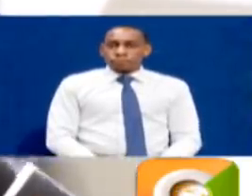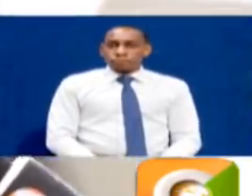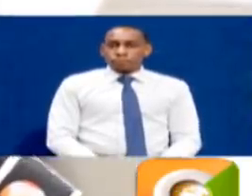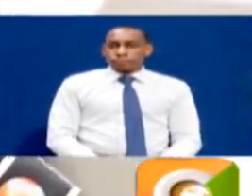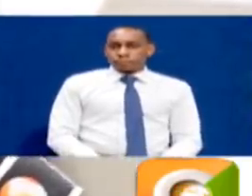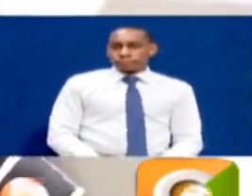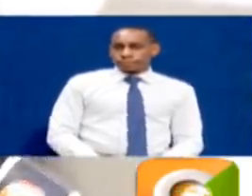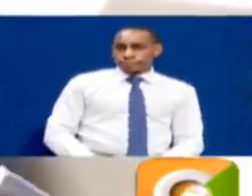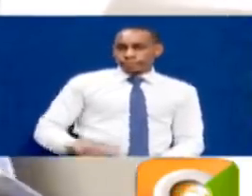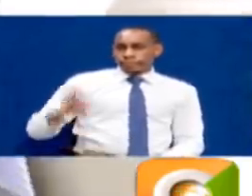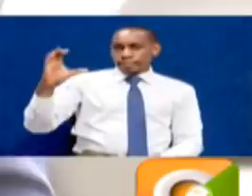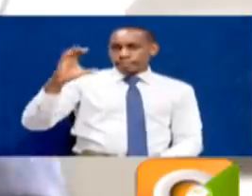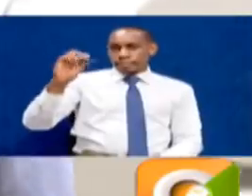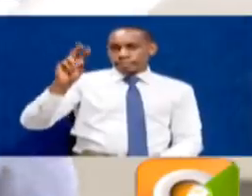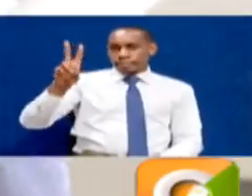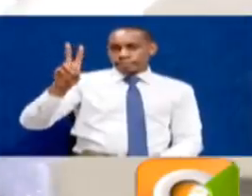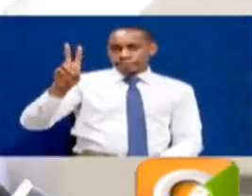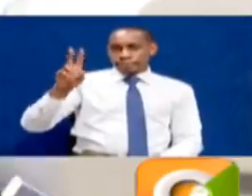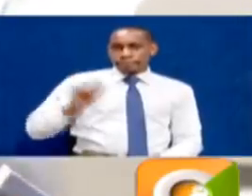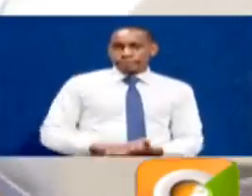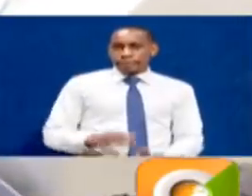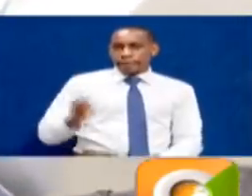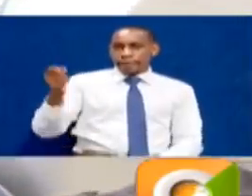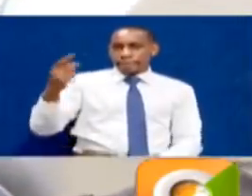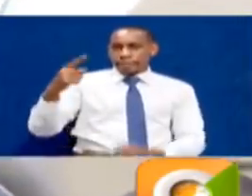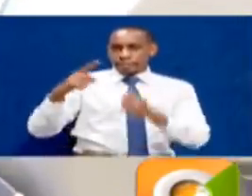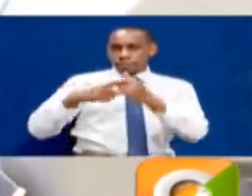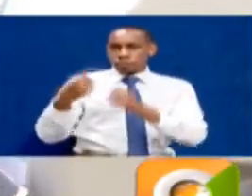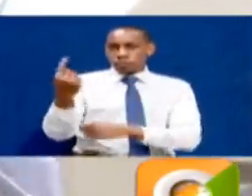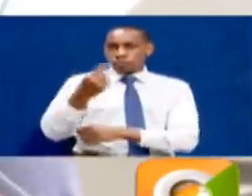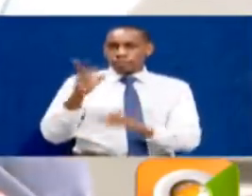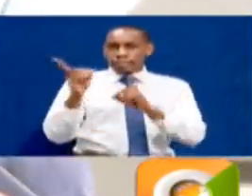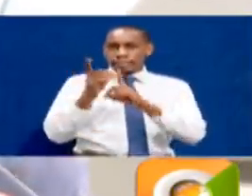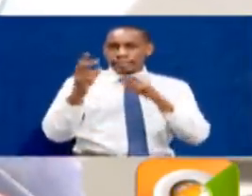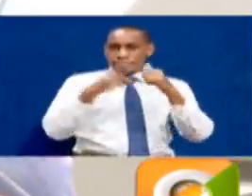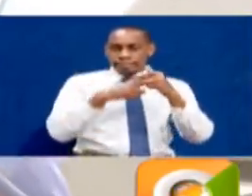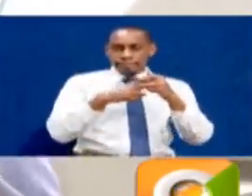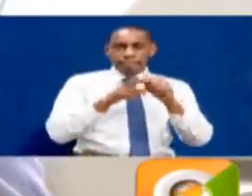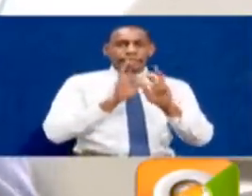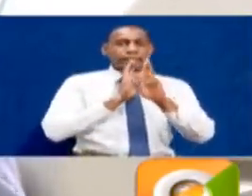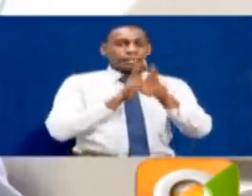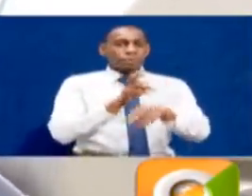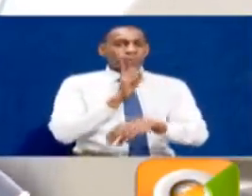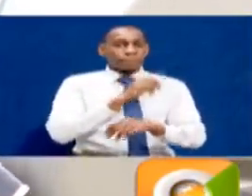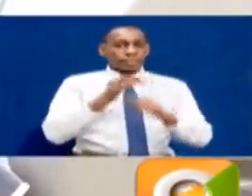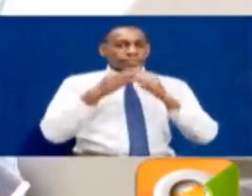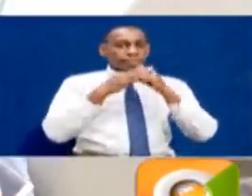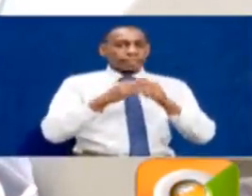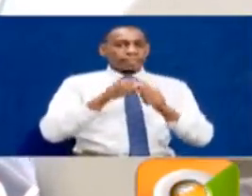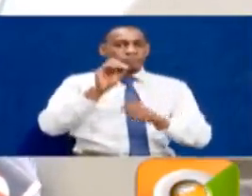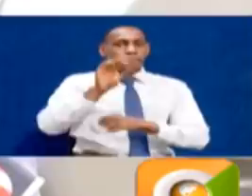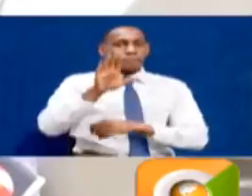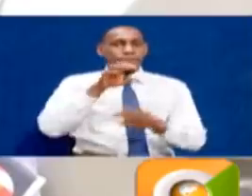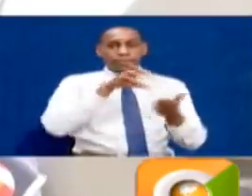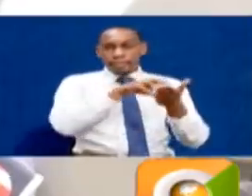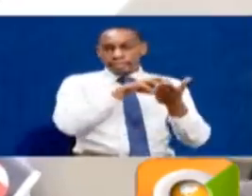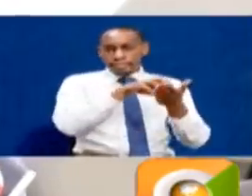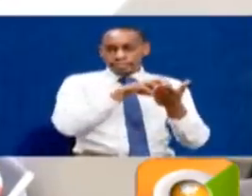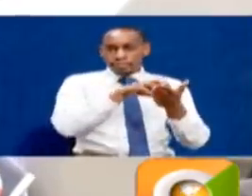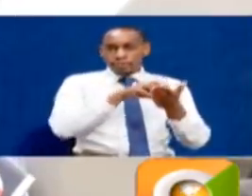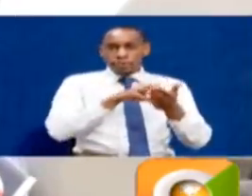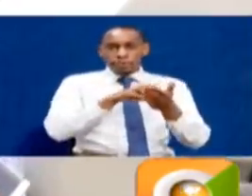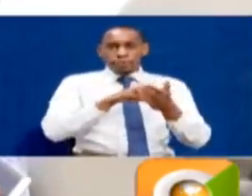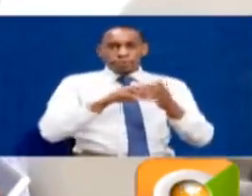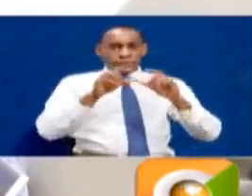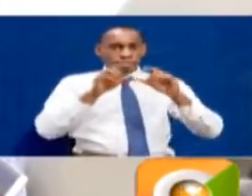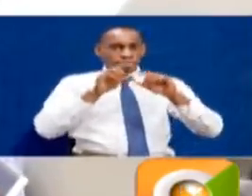From Citizen, in the month of June alone, we are on death 7, and we have already recorded 805 cases. According